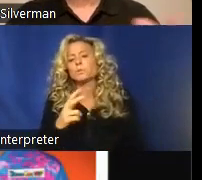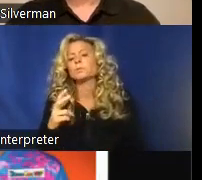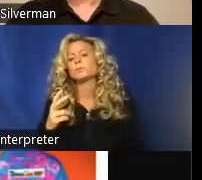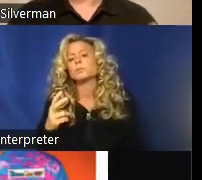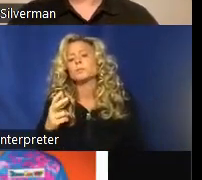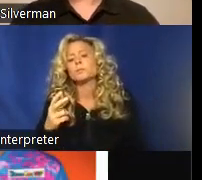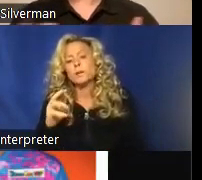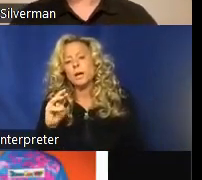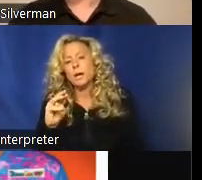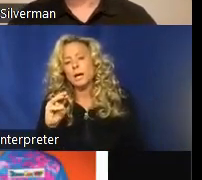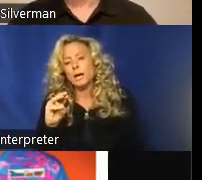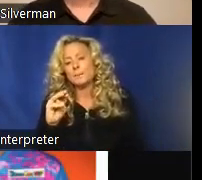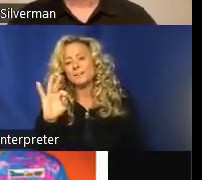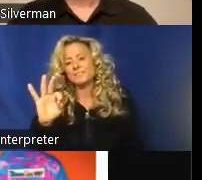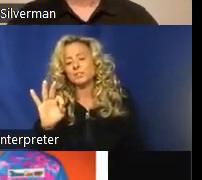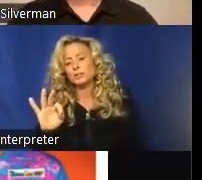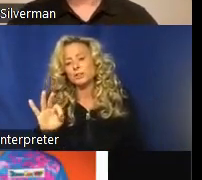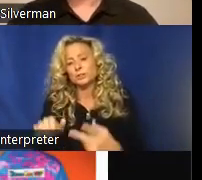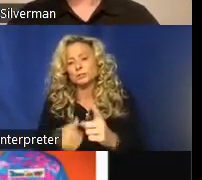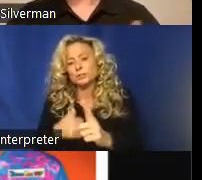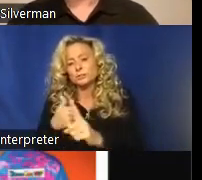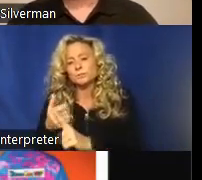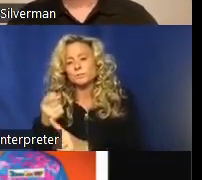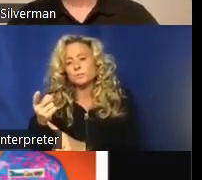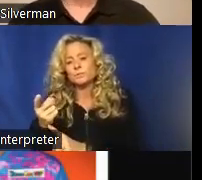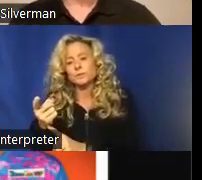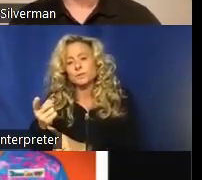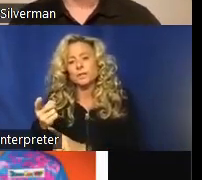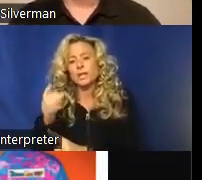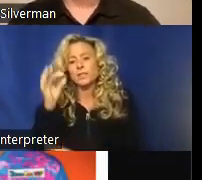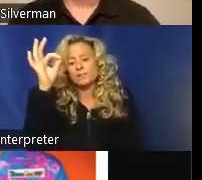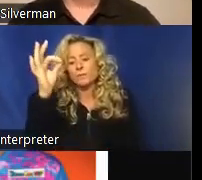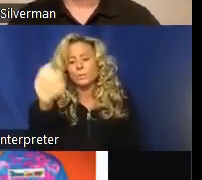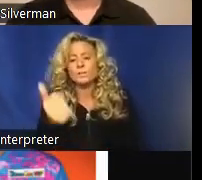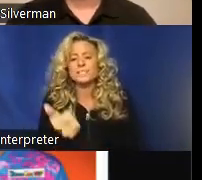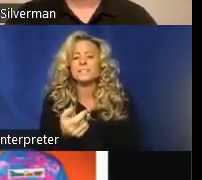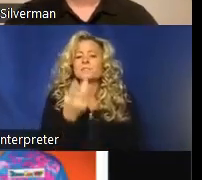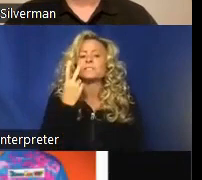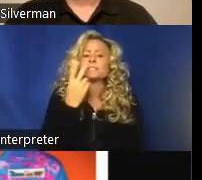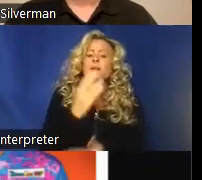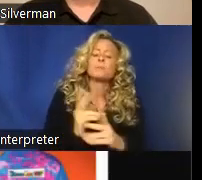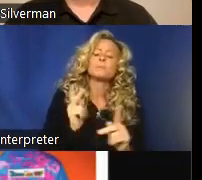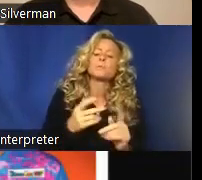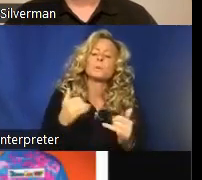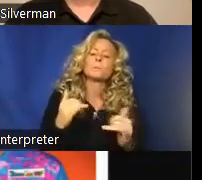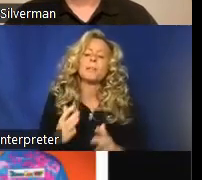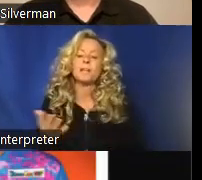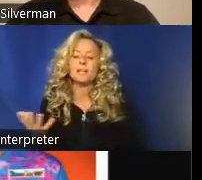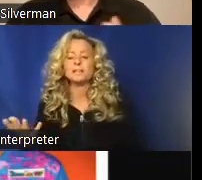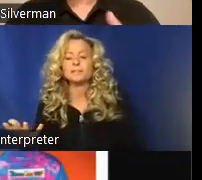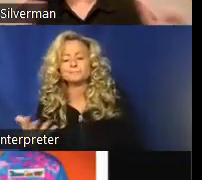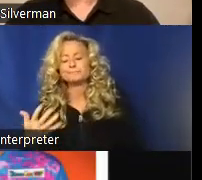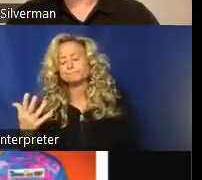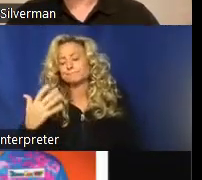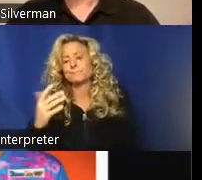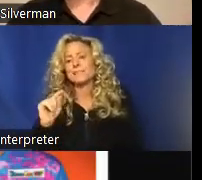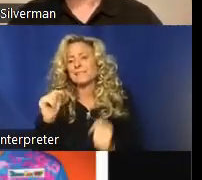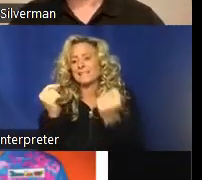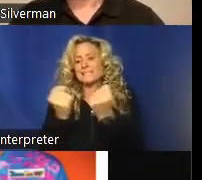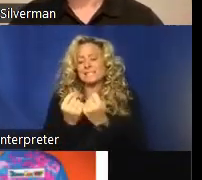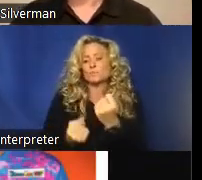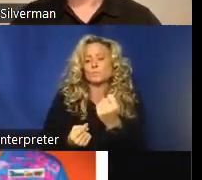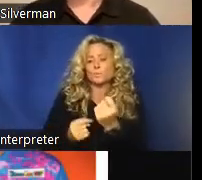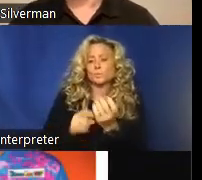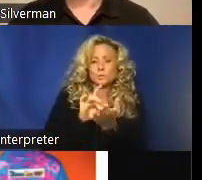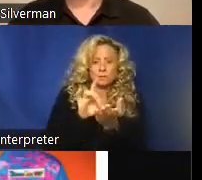these players would perform in the real world, like in other fantasy sports some people might play, the team would score that